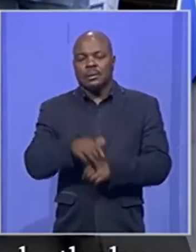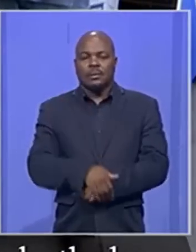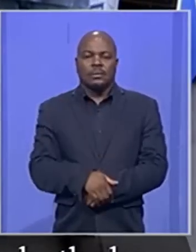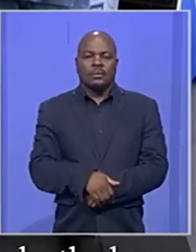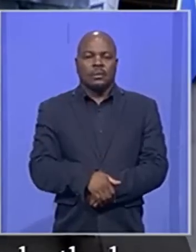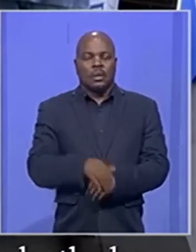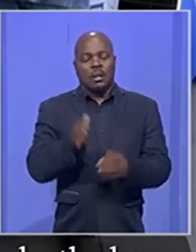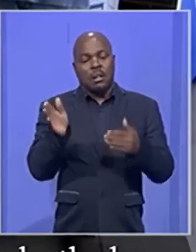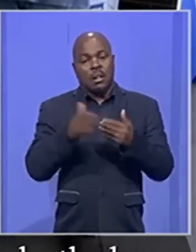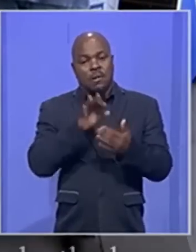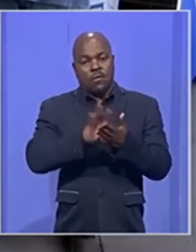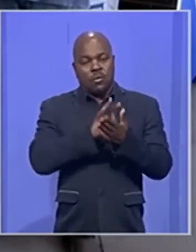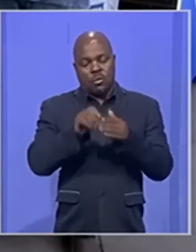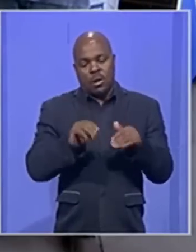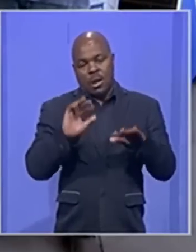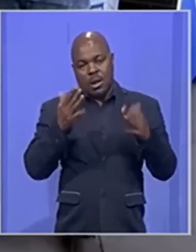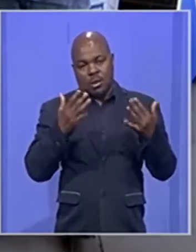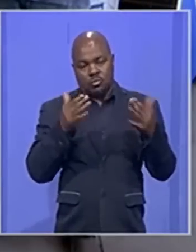phirimana.